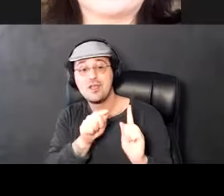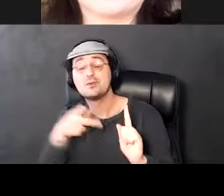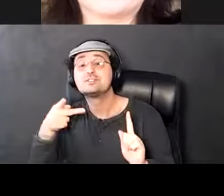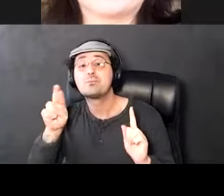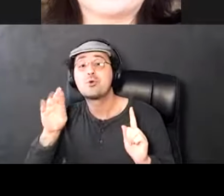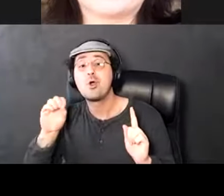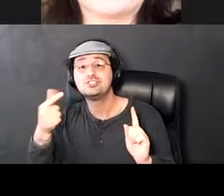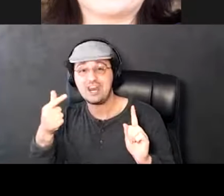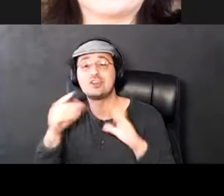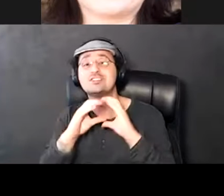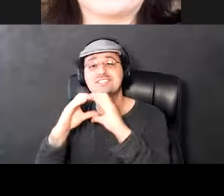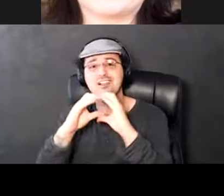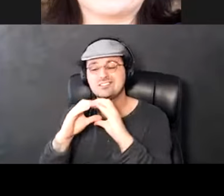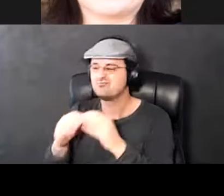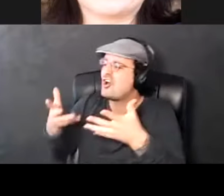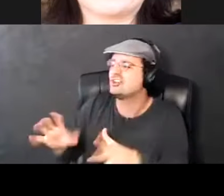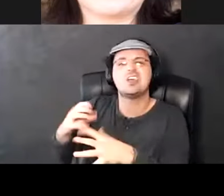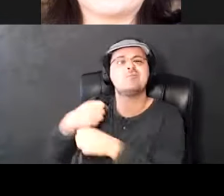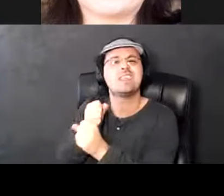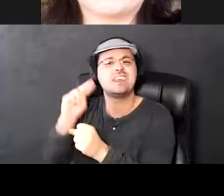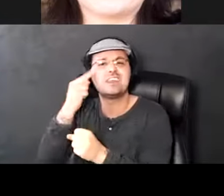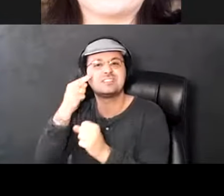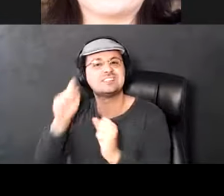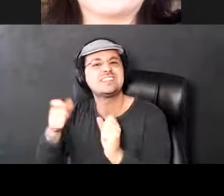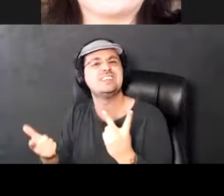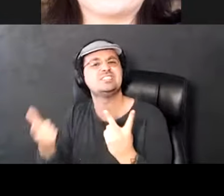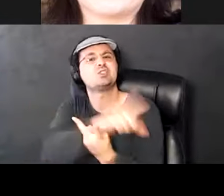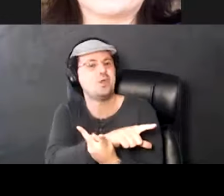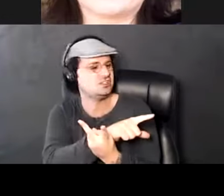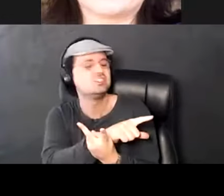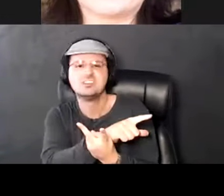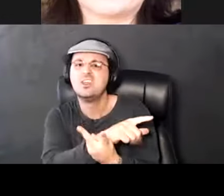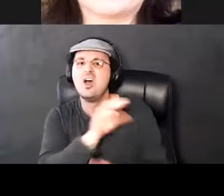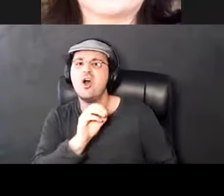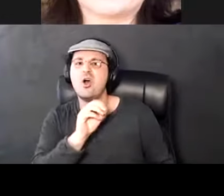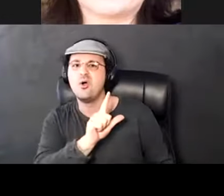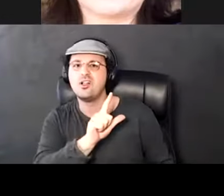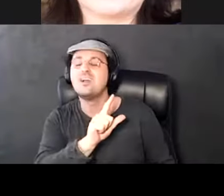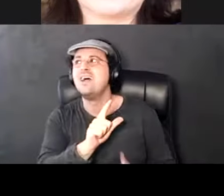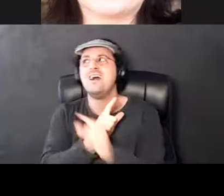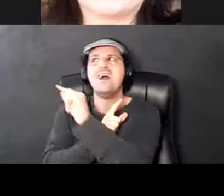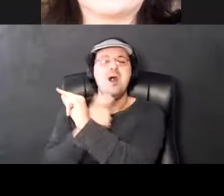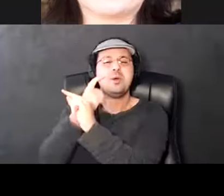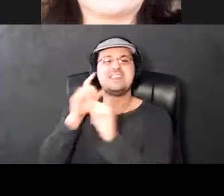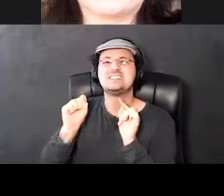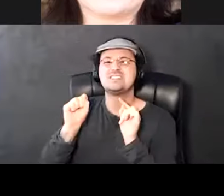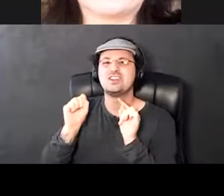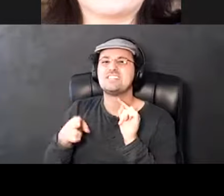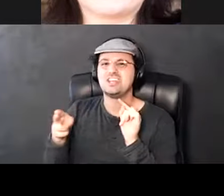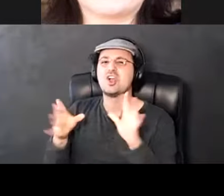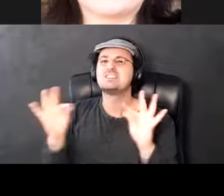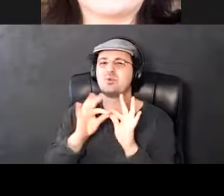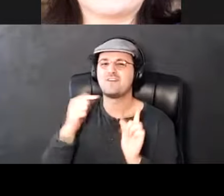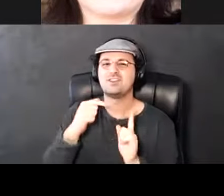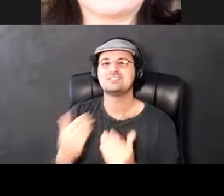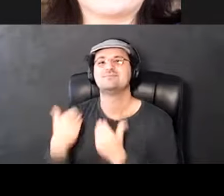done making neurons and they should switch to making oligodendrocytes, we think sonic hedgehog is important for this. We also showed that if you bring